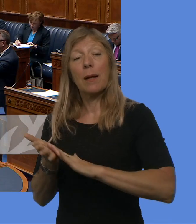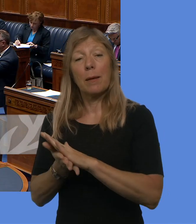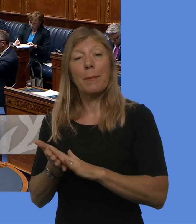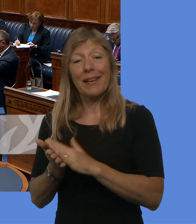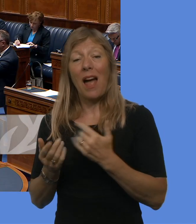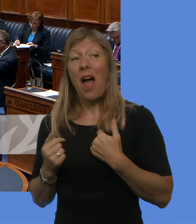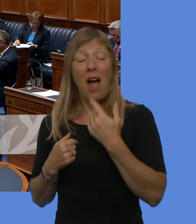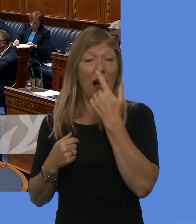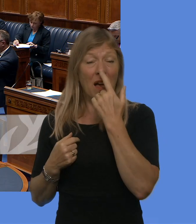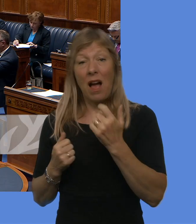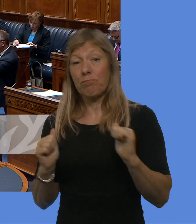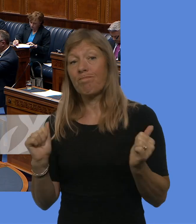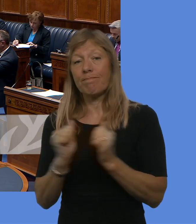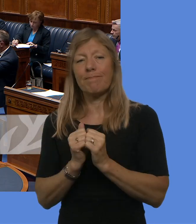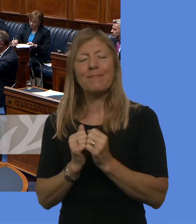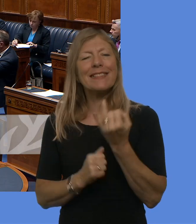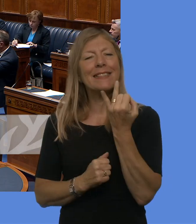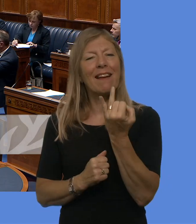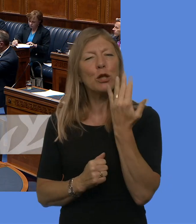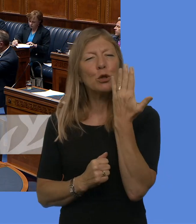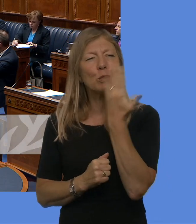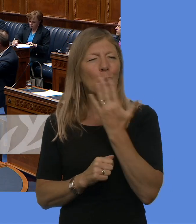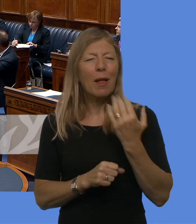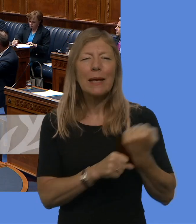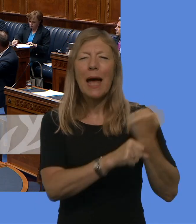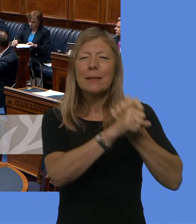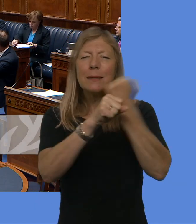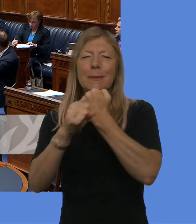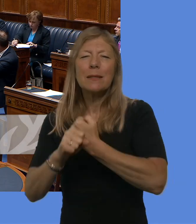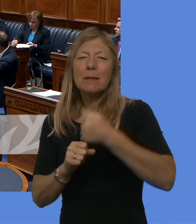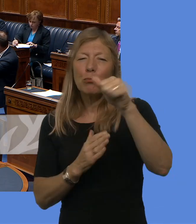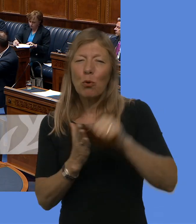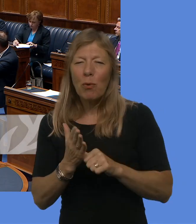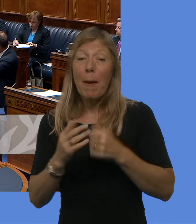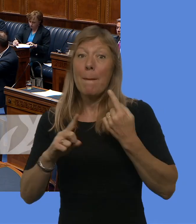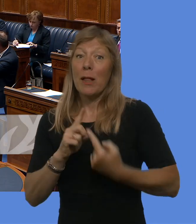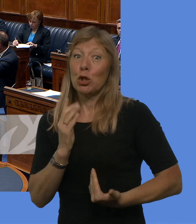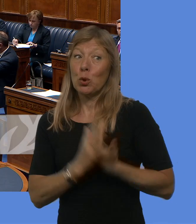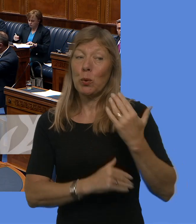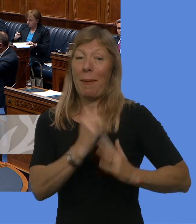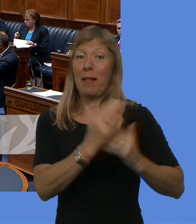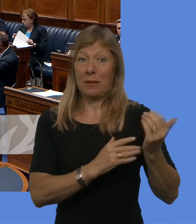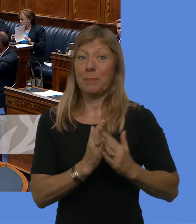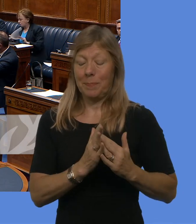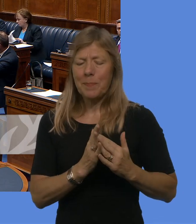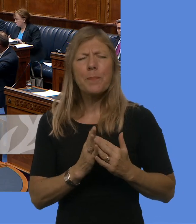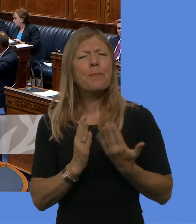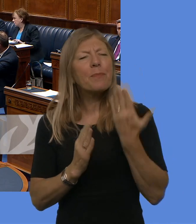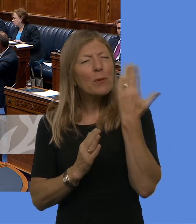enhancement programmes, in addition to the major new capital bids that were announced. The school enhancement